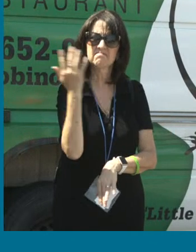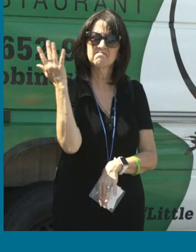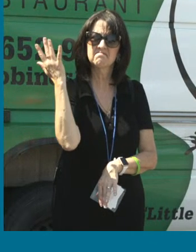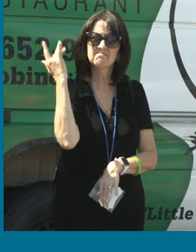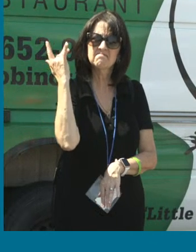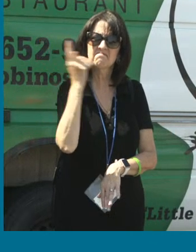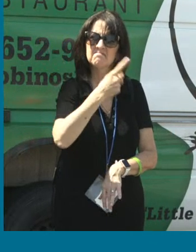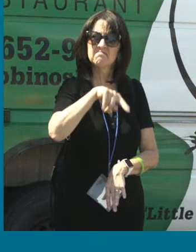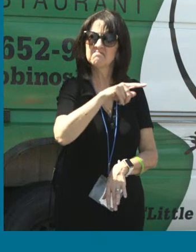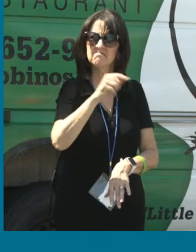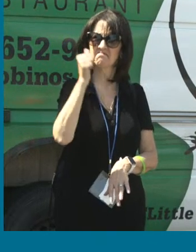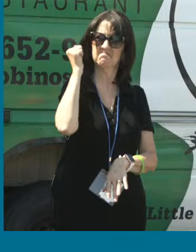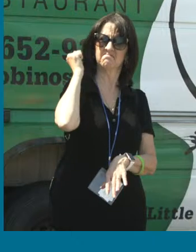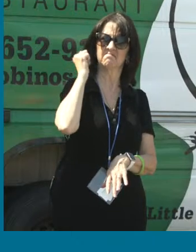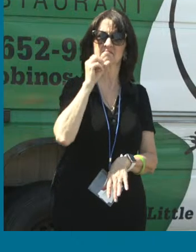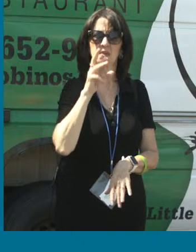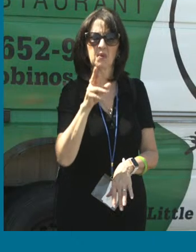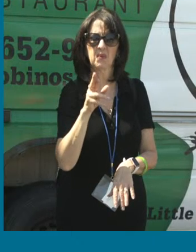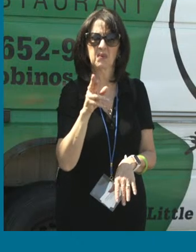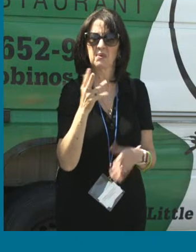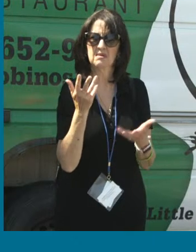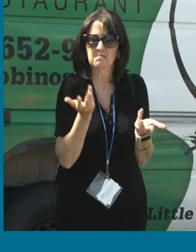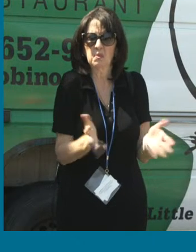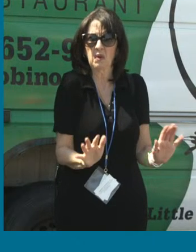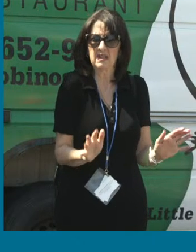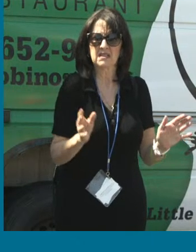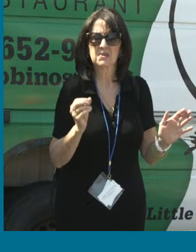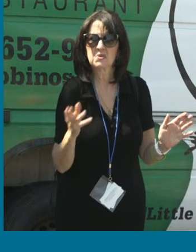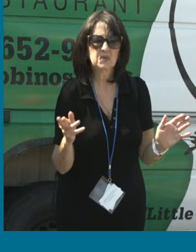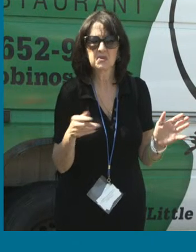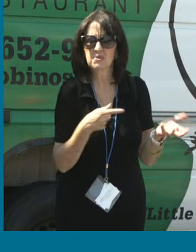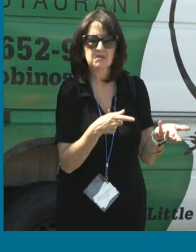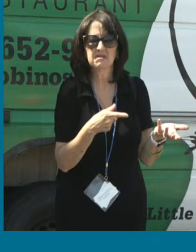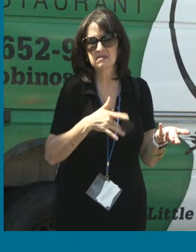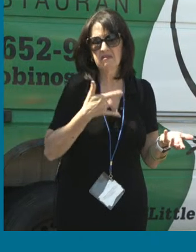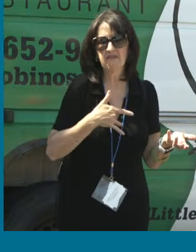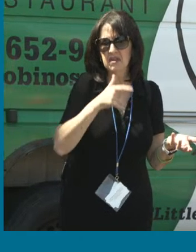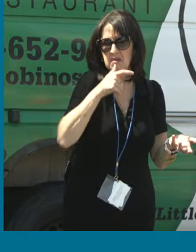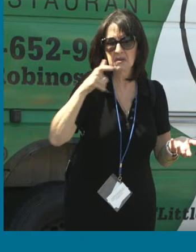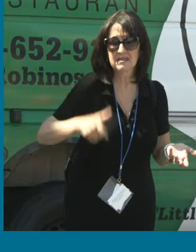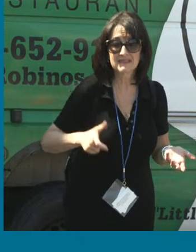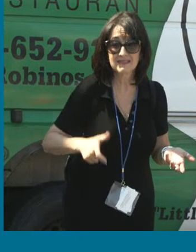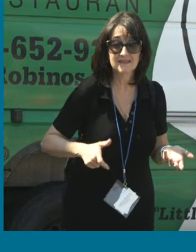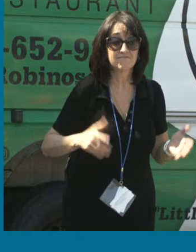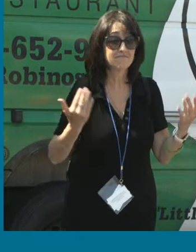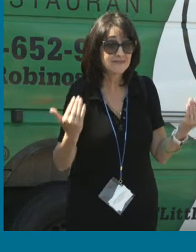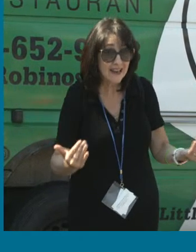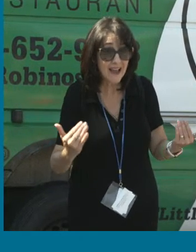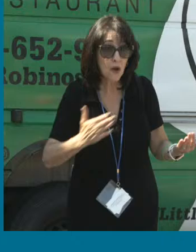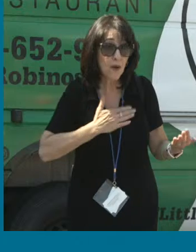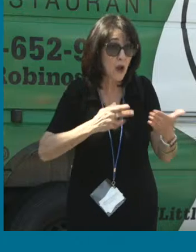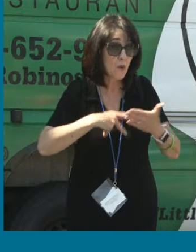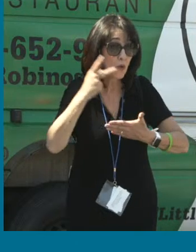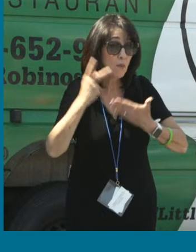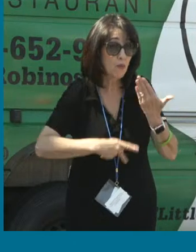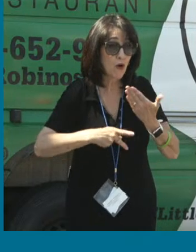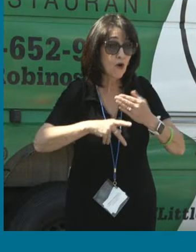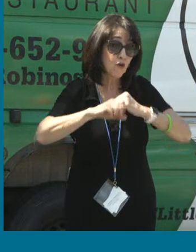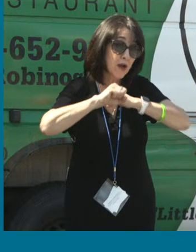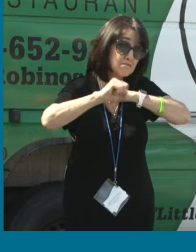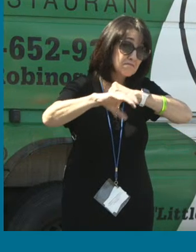work on those younger people here in our state. DE Wins is an incentive program to encourage